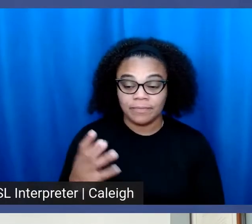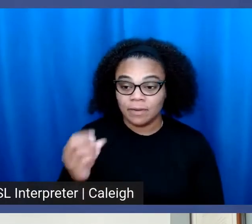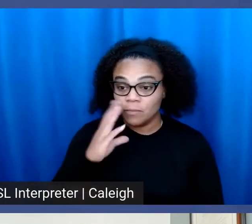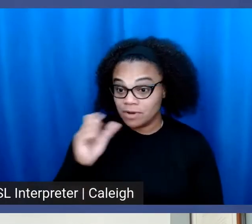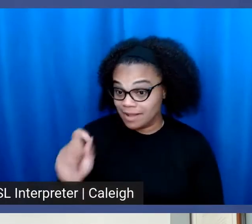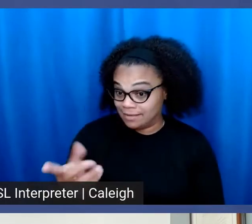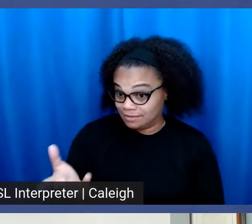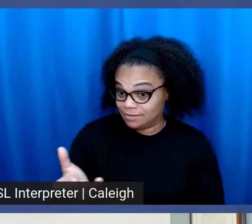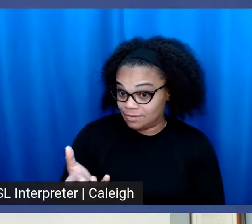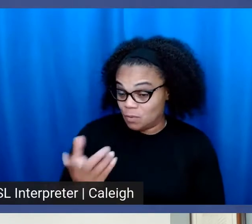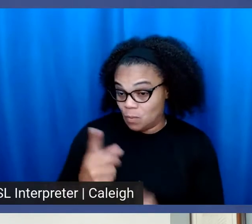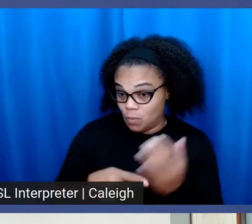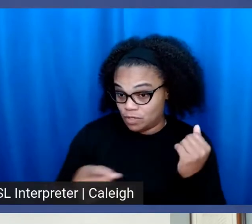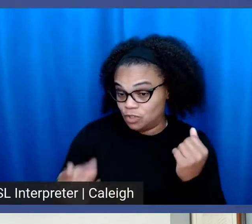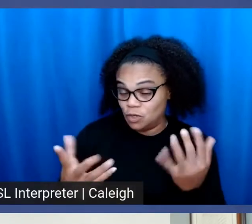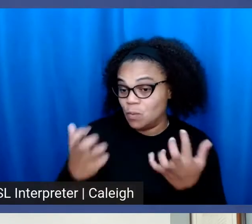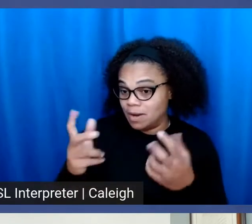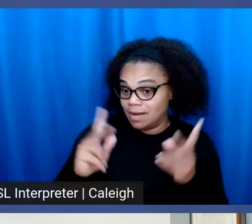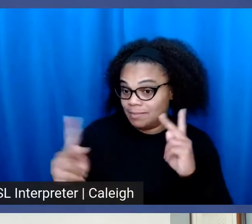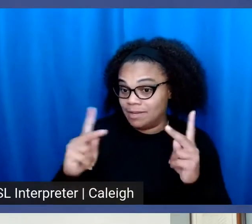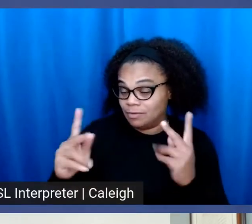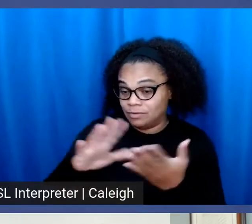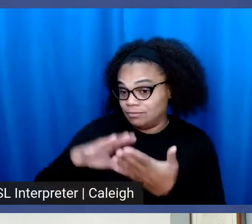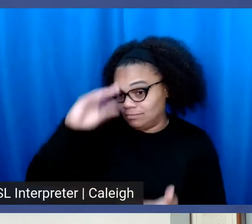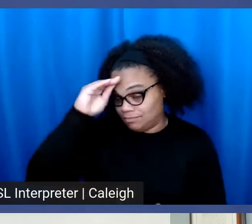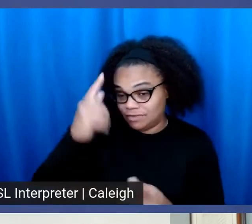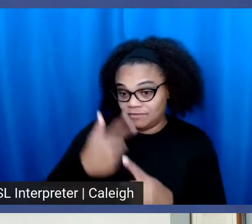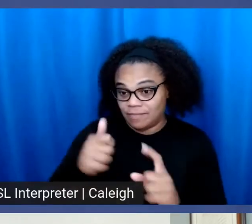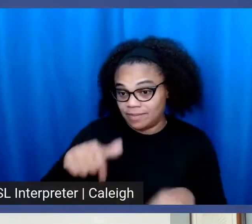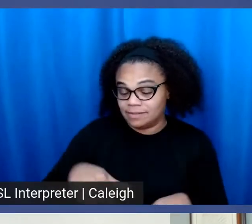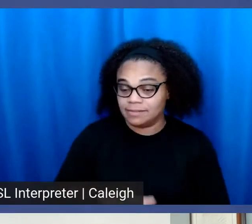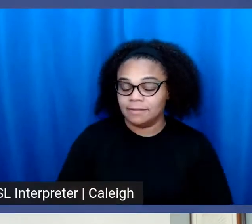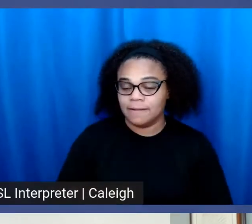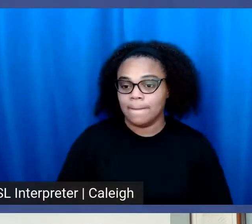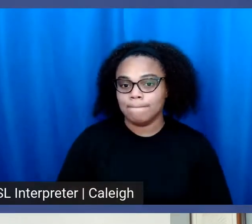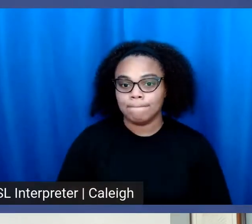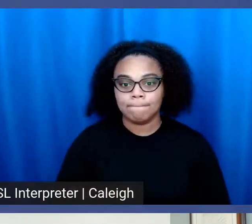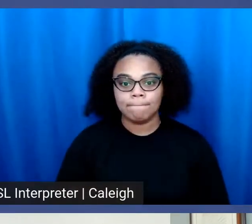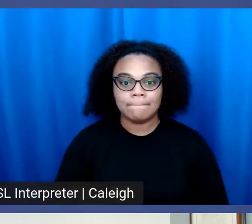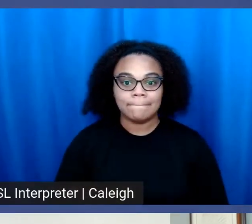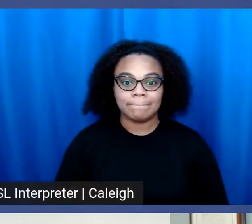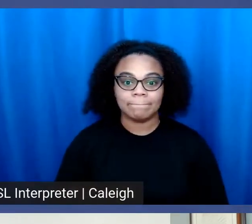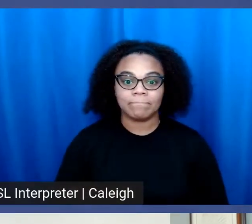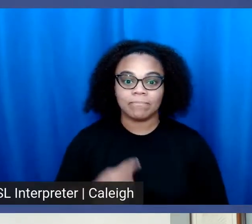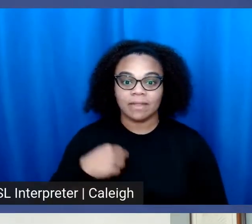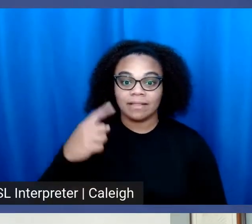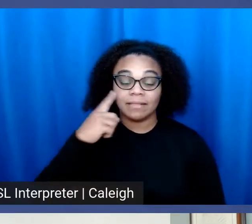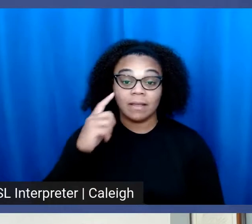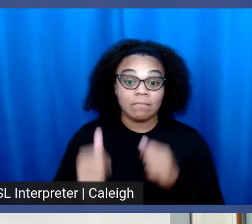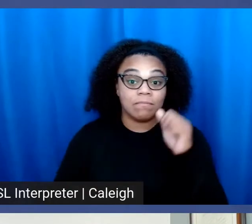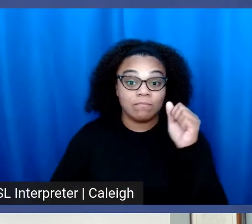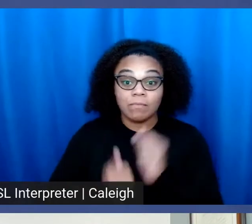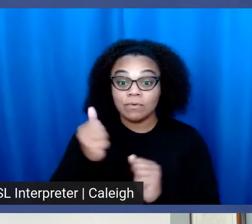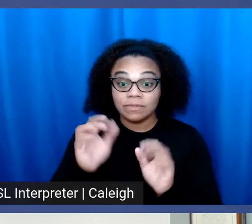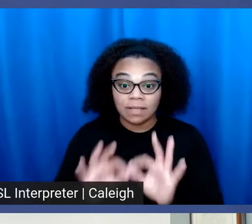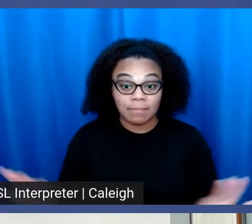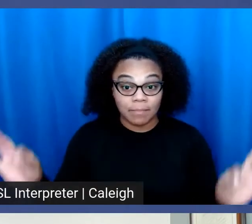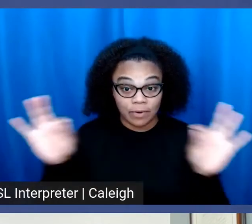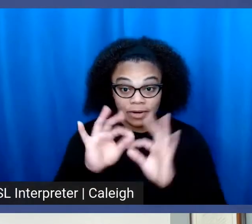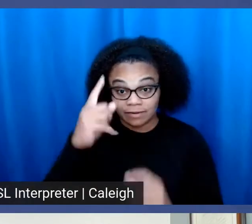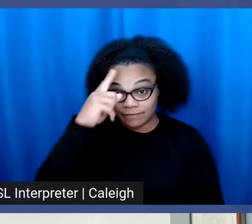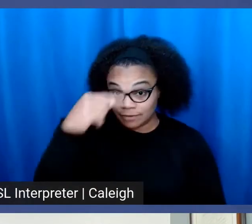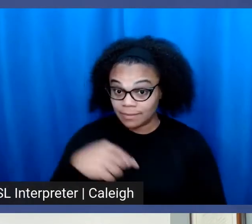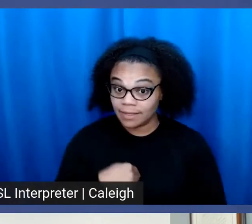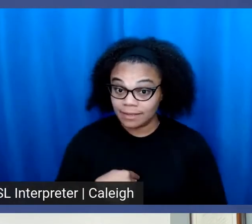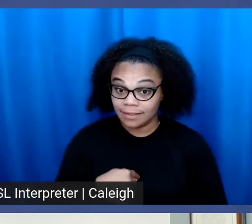you, what do you want people to take away from this? I think the most important thing for me, and what